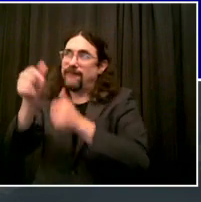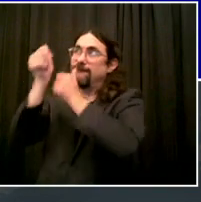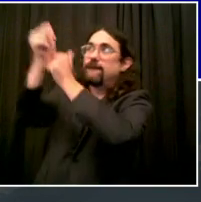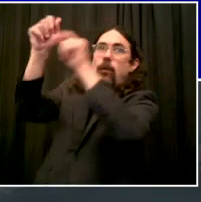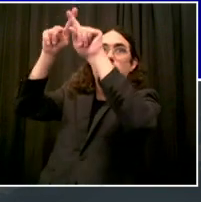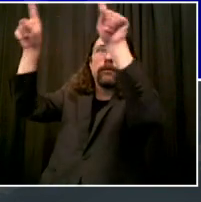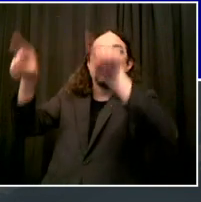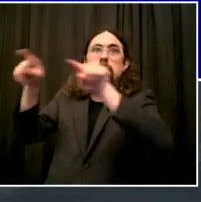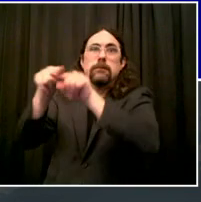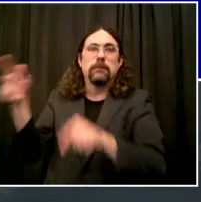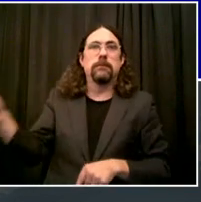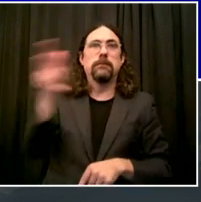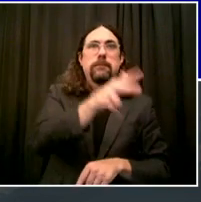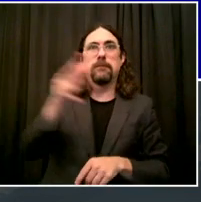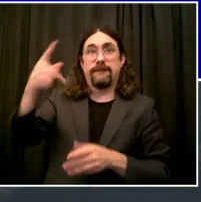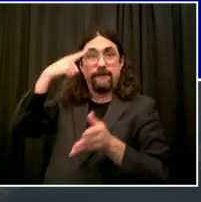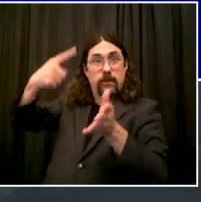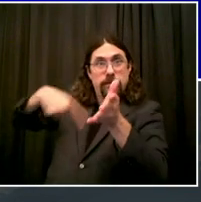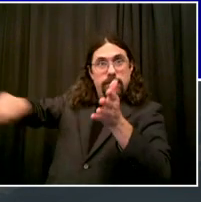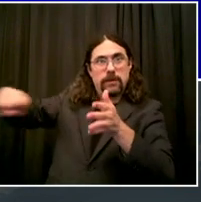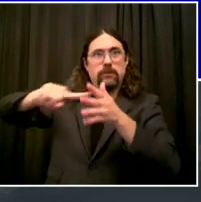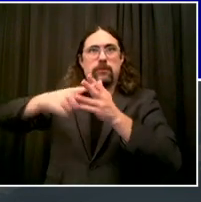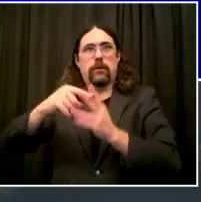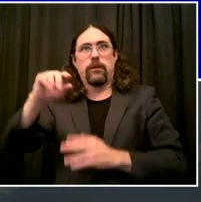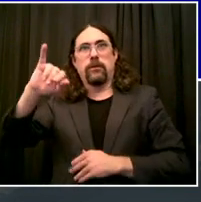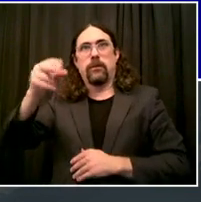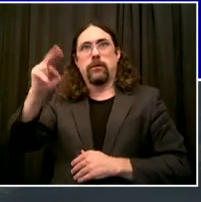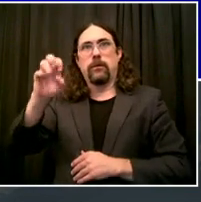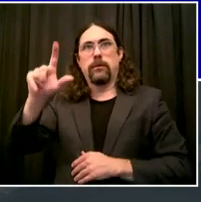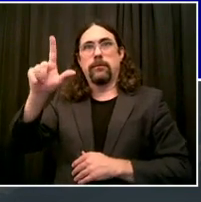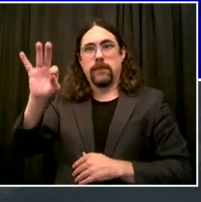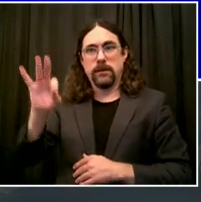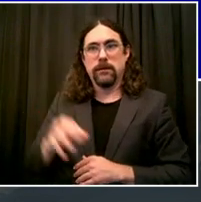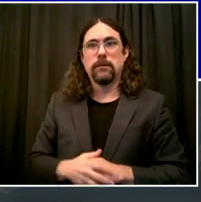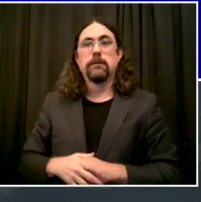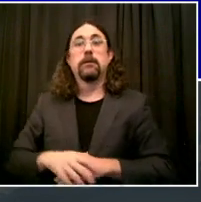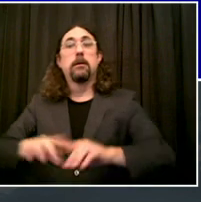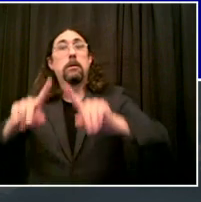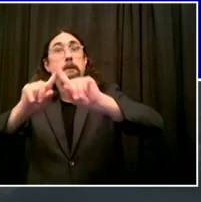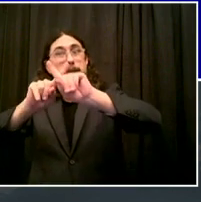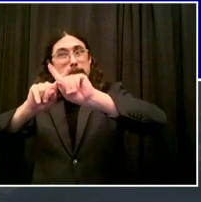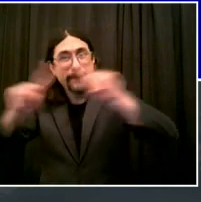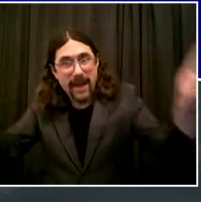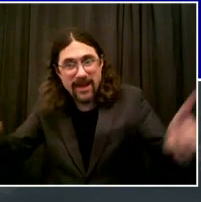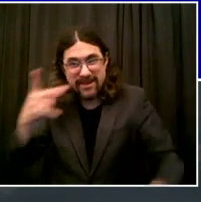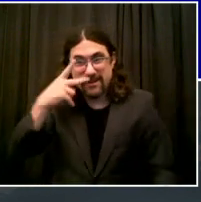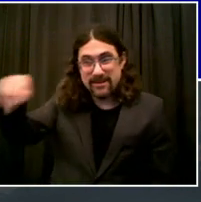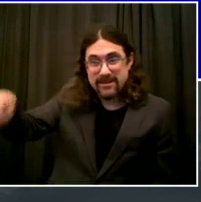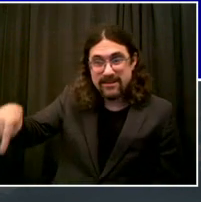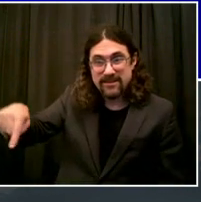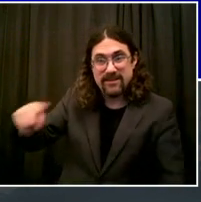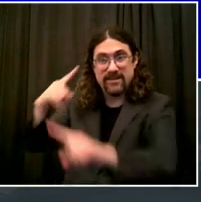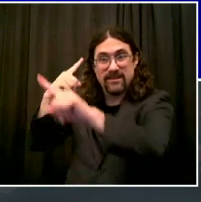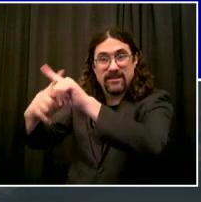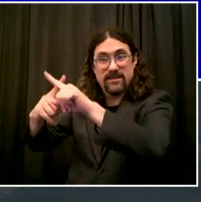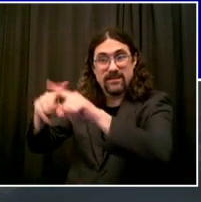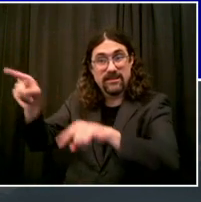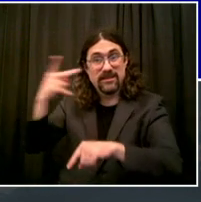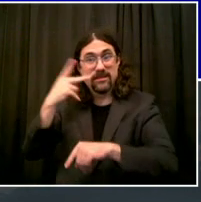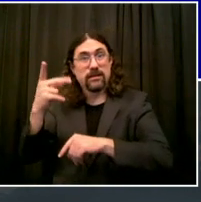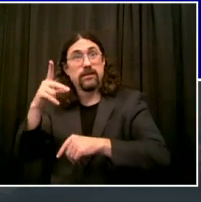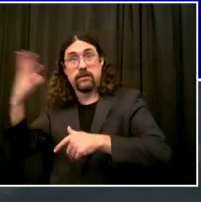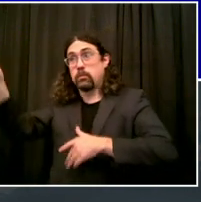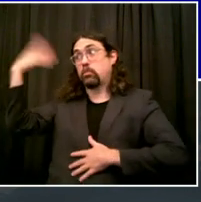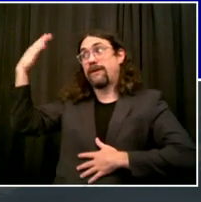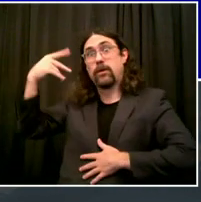you will not have to do that. You should only do it once a week, and it will be on the latest day posted on your street sign. So